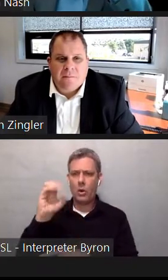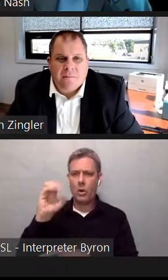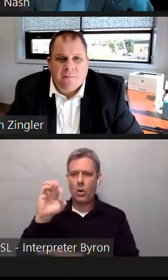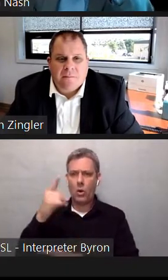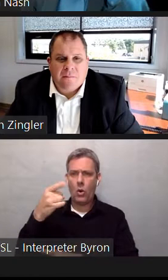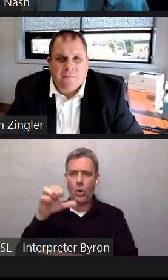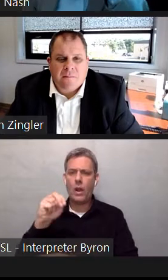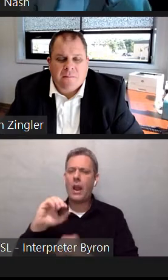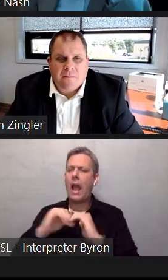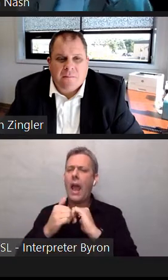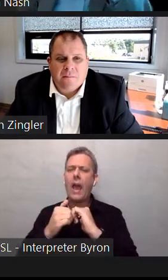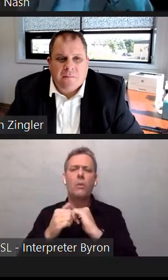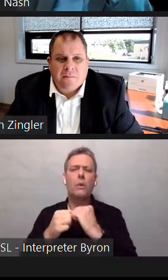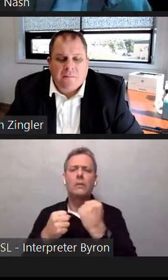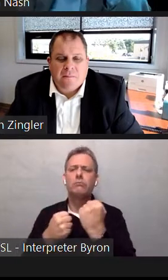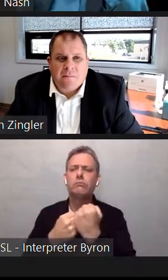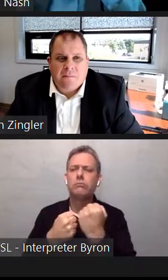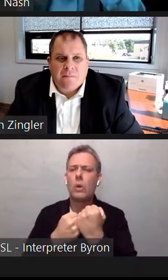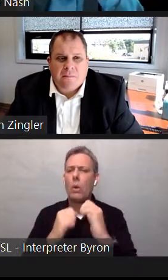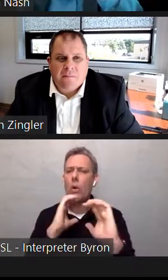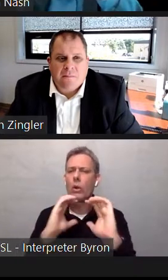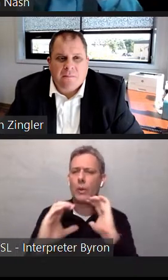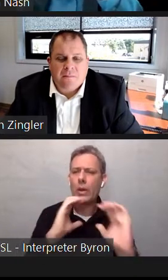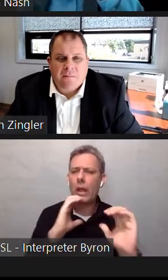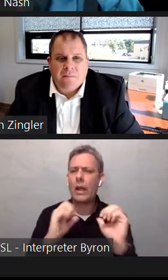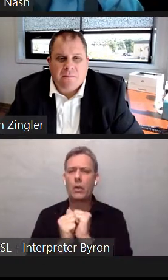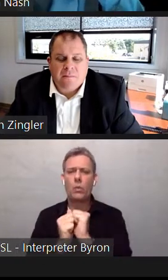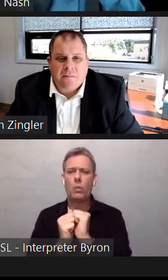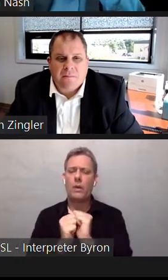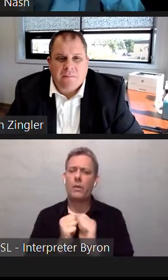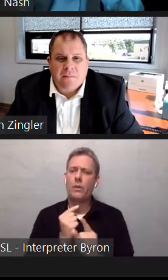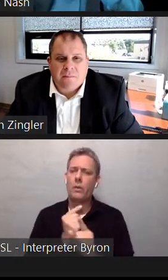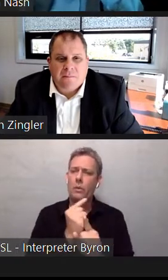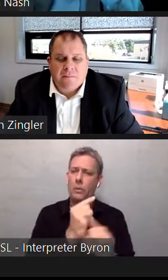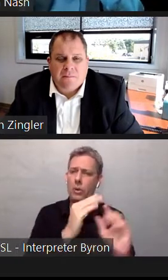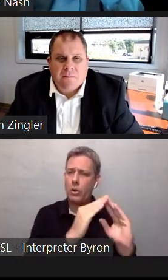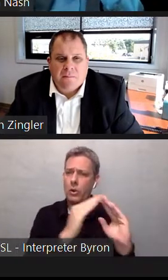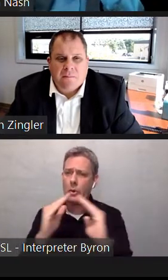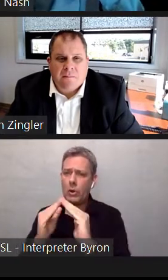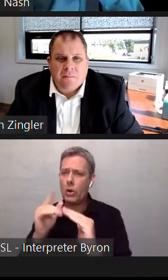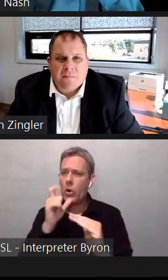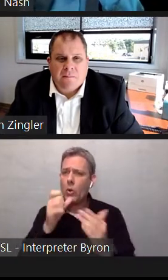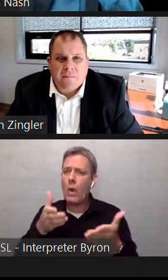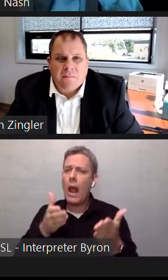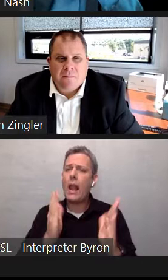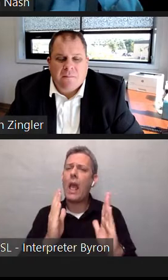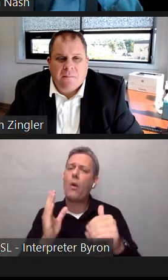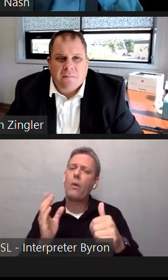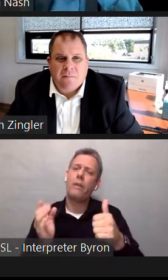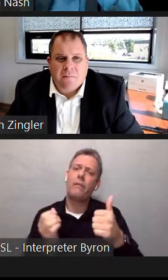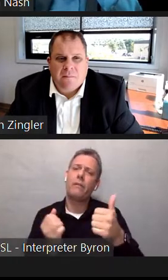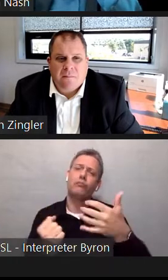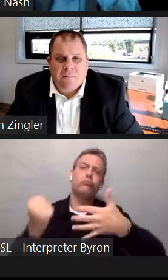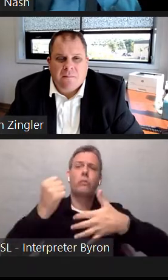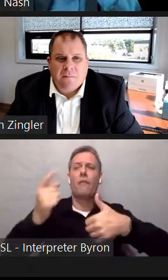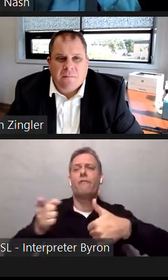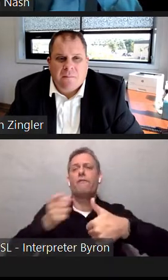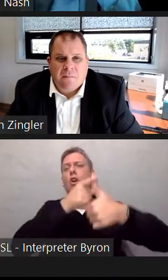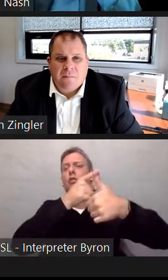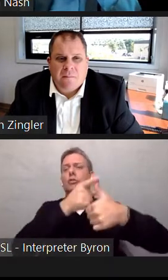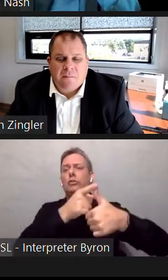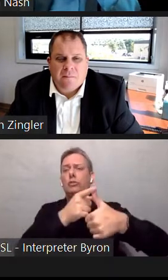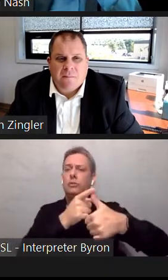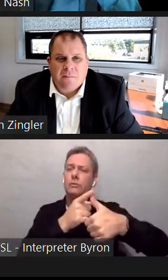advocating or communicating that a vulnerable community that are allowed first in line shots in January and now booster shots may or may